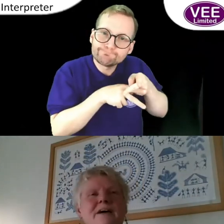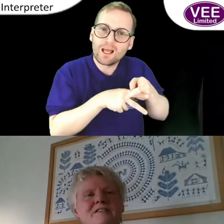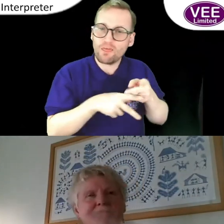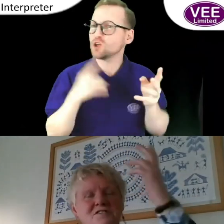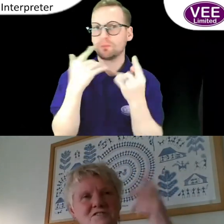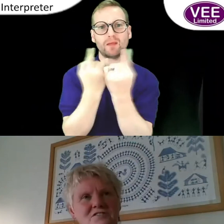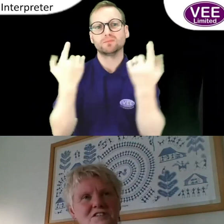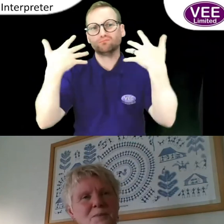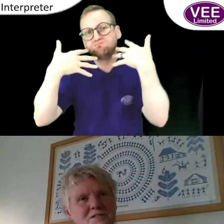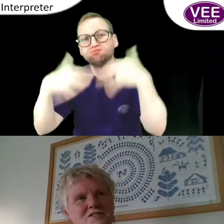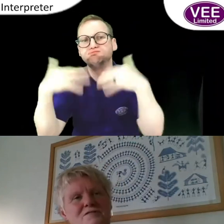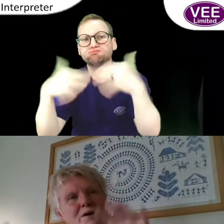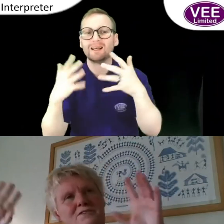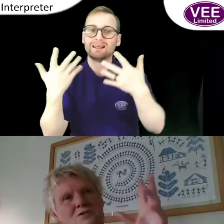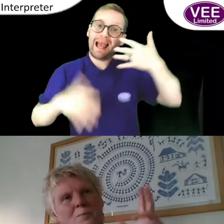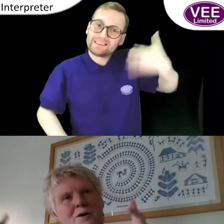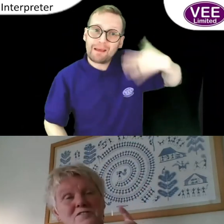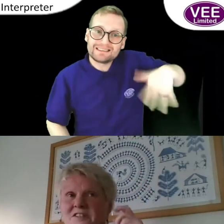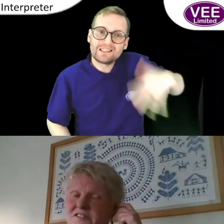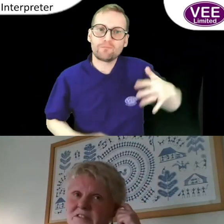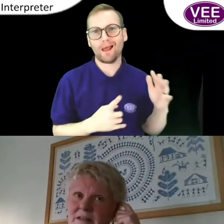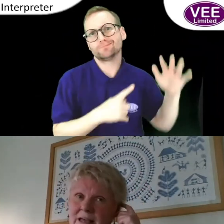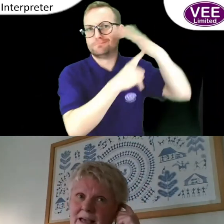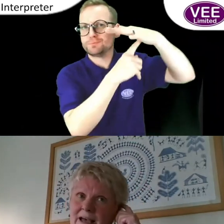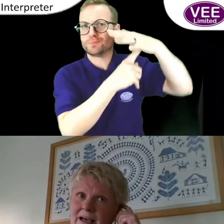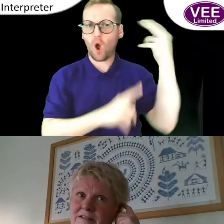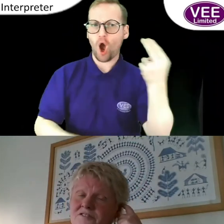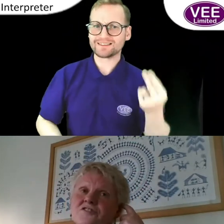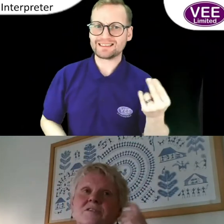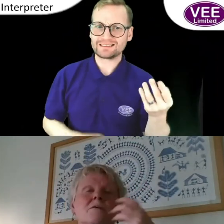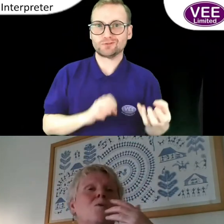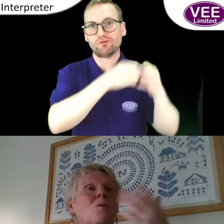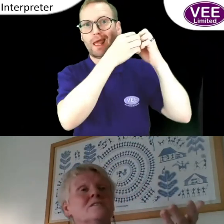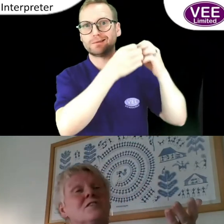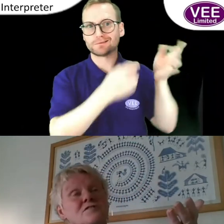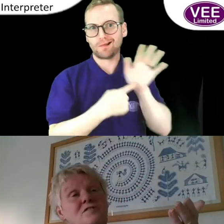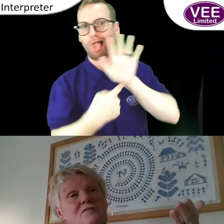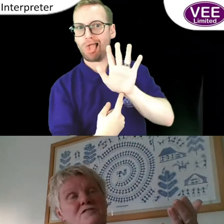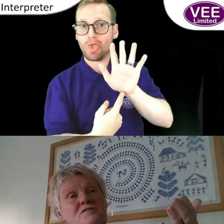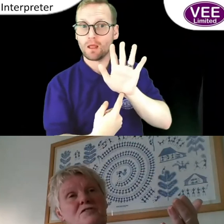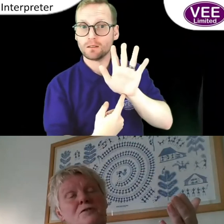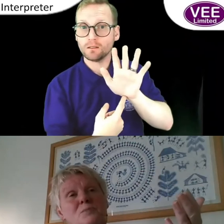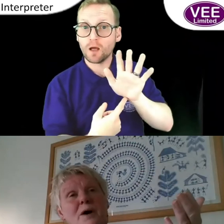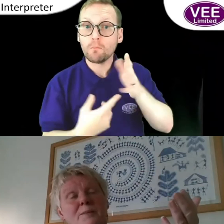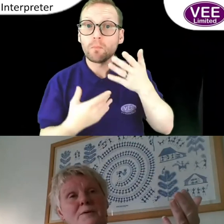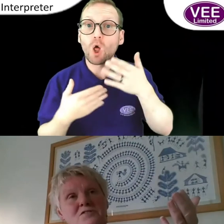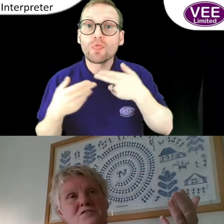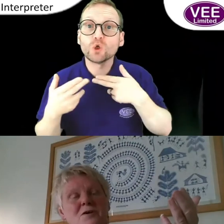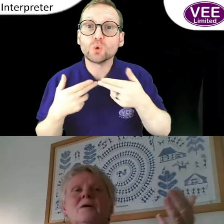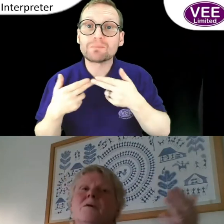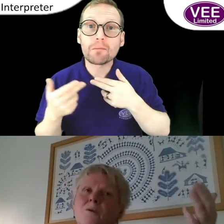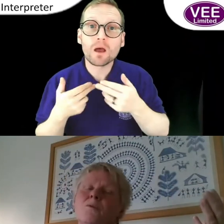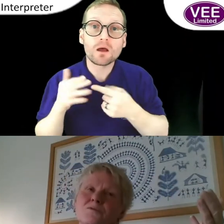hugely magnificent and expensive by a top artist. And what went onto the front of the